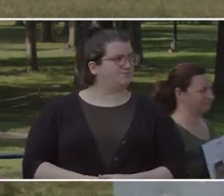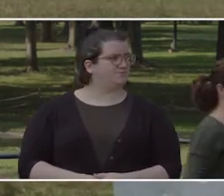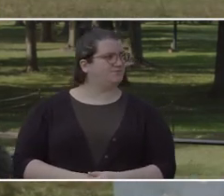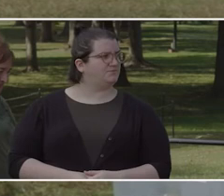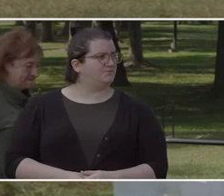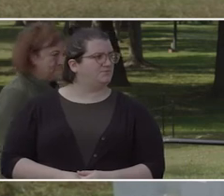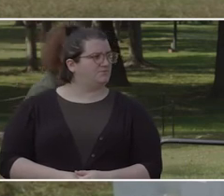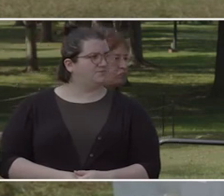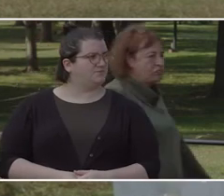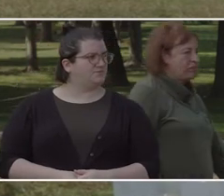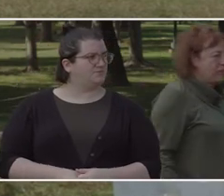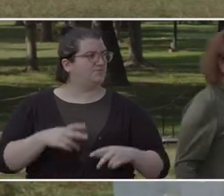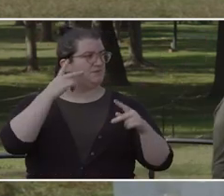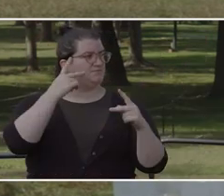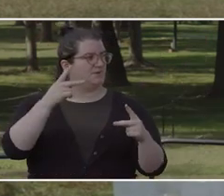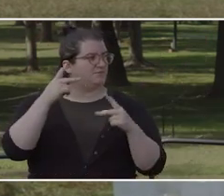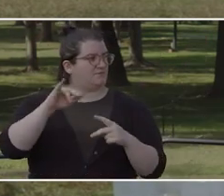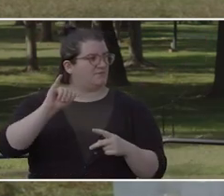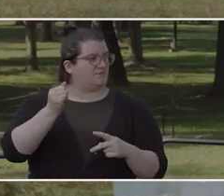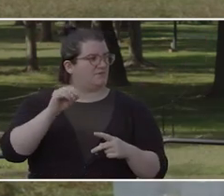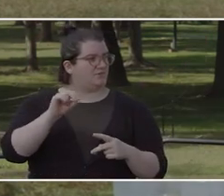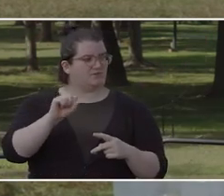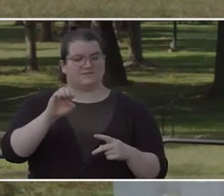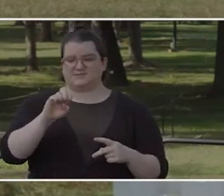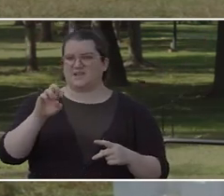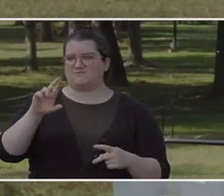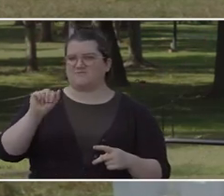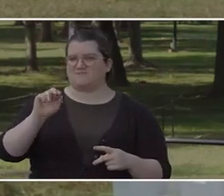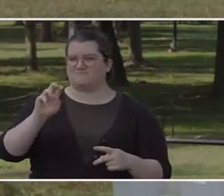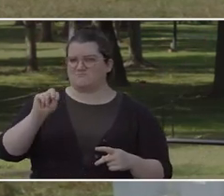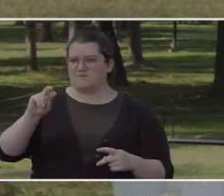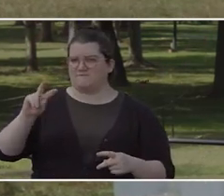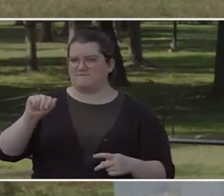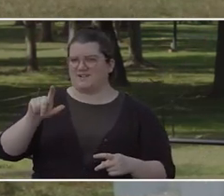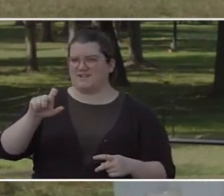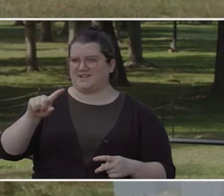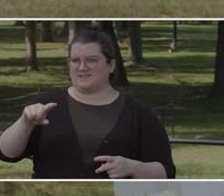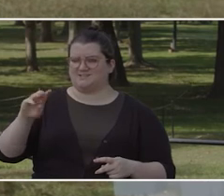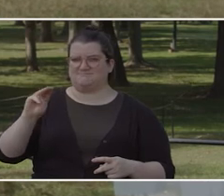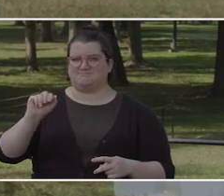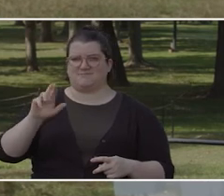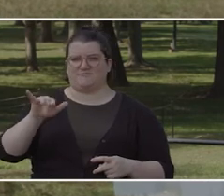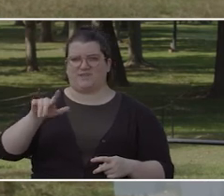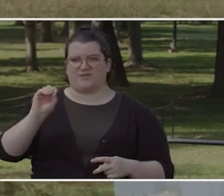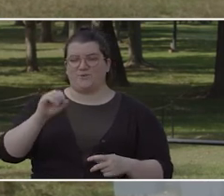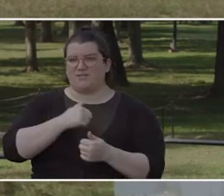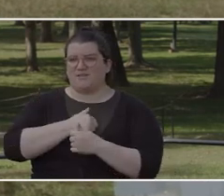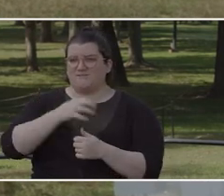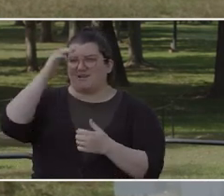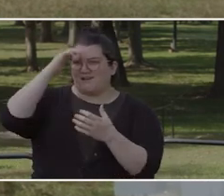In memory of Jose Ramon Velez Murillo, loving husband, father, grandfather, and